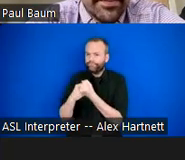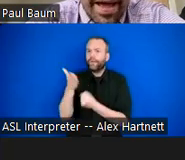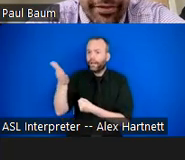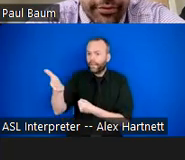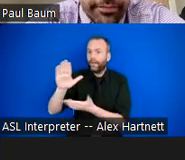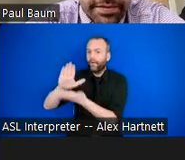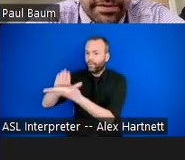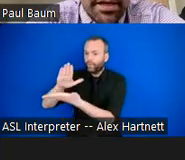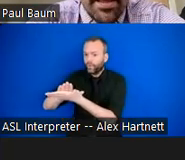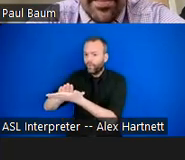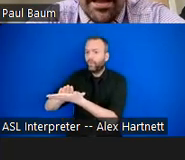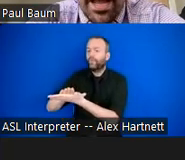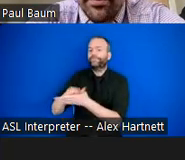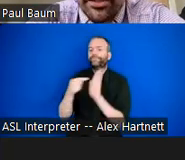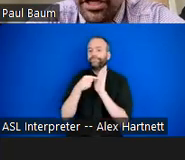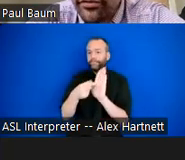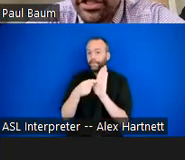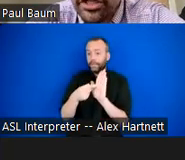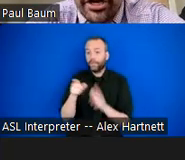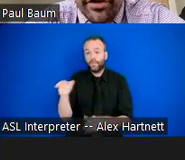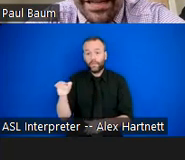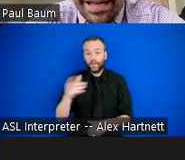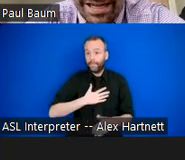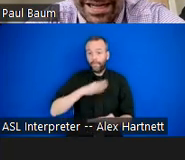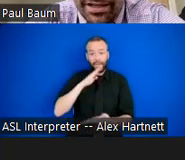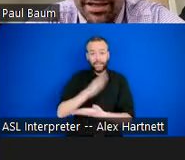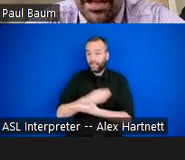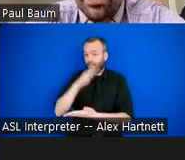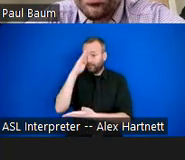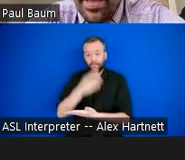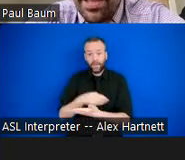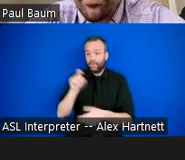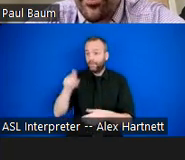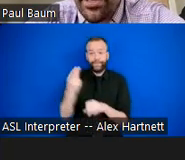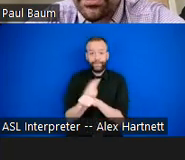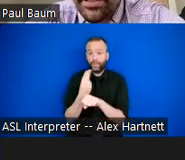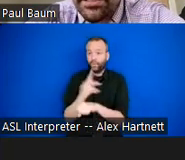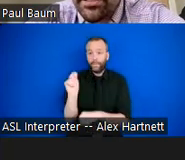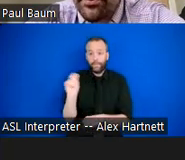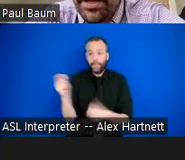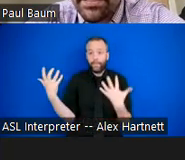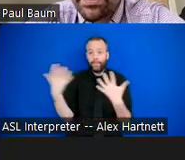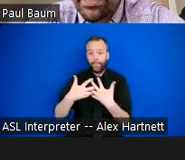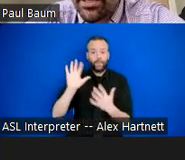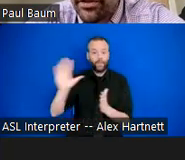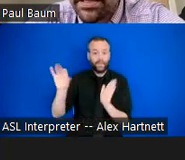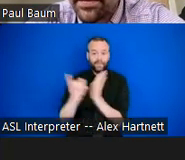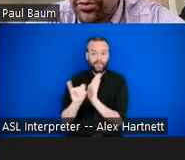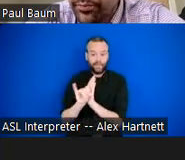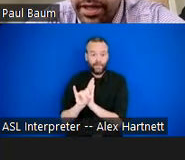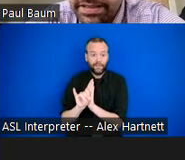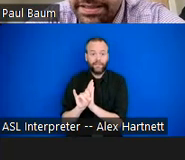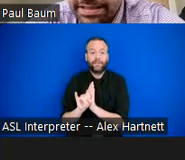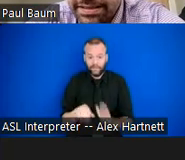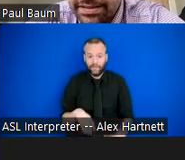use of bathrooms that align with their children's gender identity, demanding more LGBTQ plus inclusive